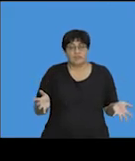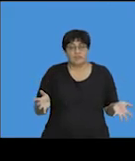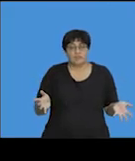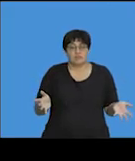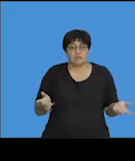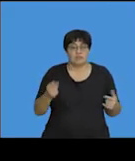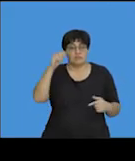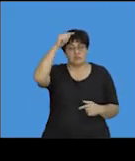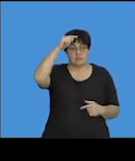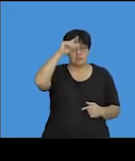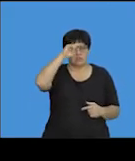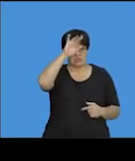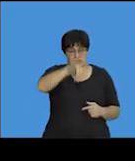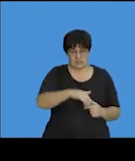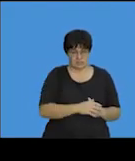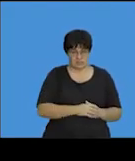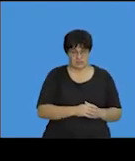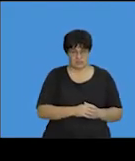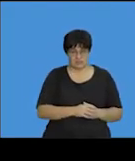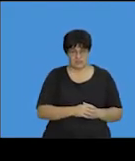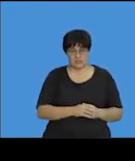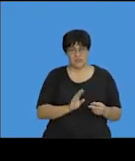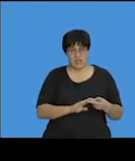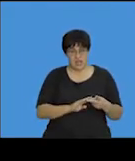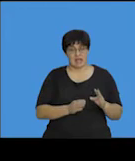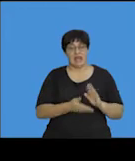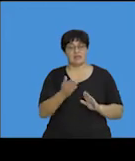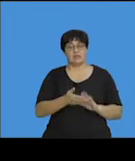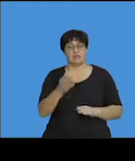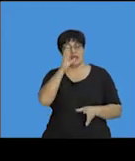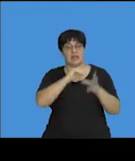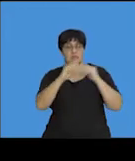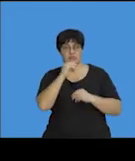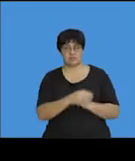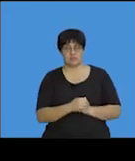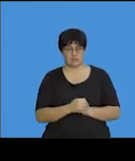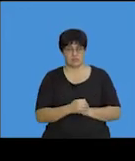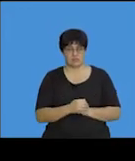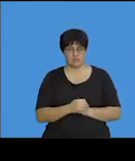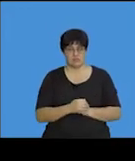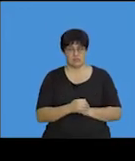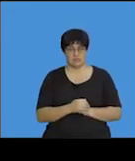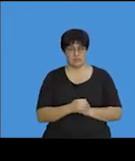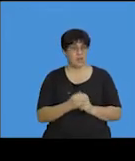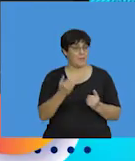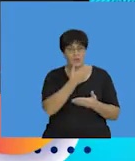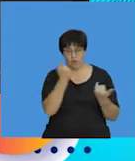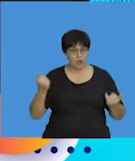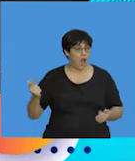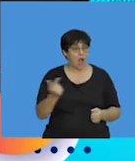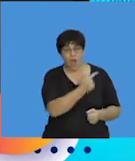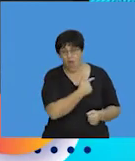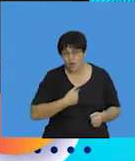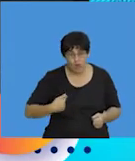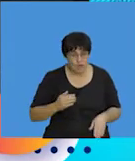the initial velocity and the acceleration it experiences. I do not know how long